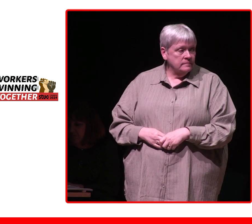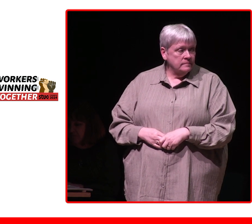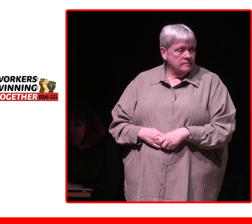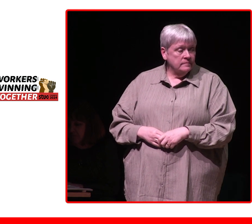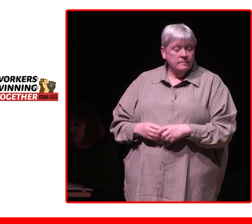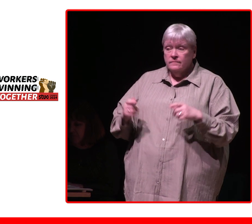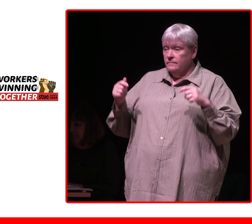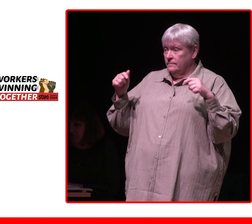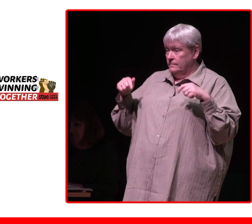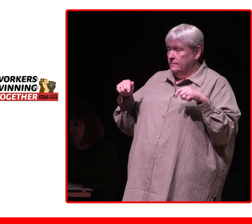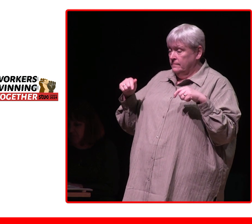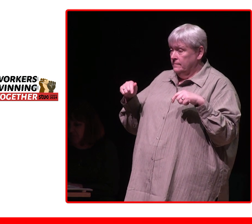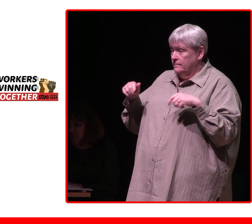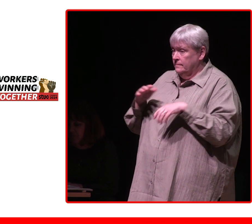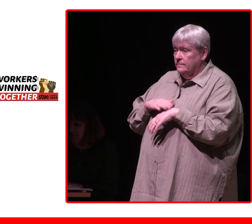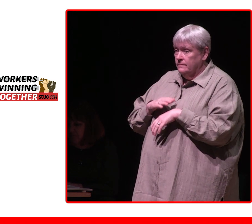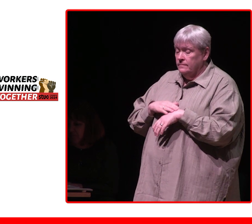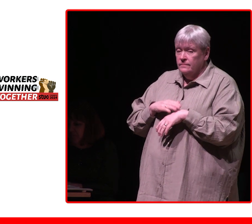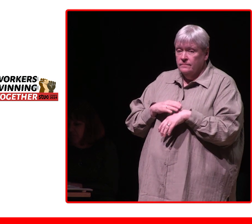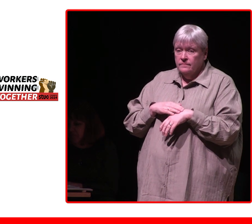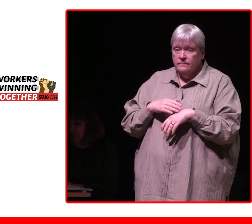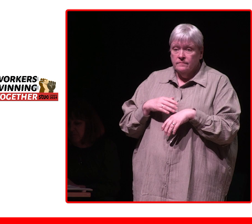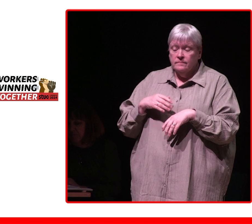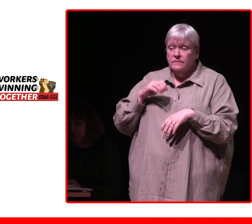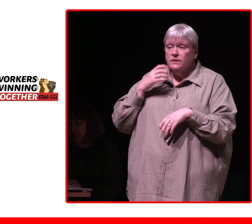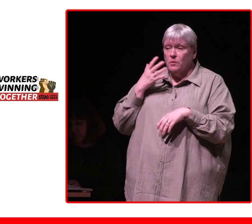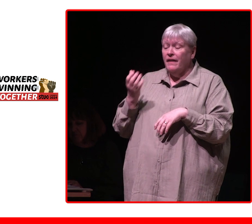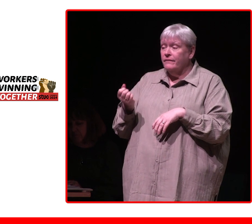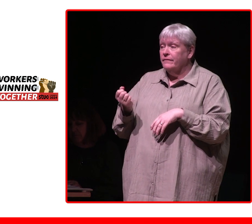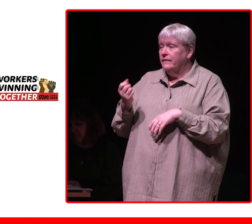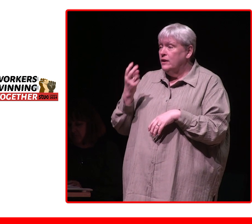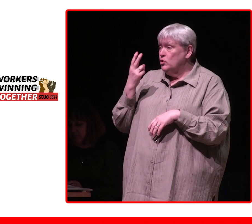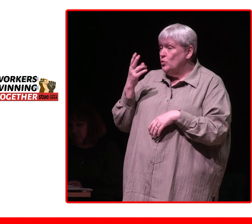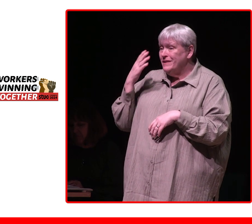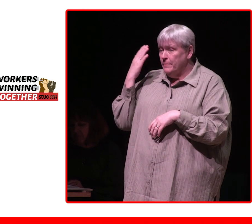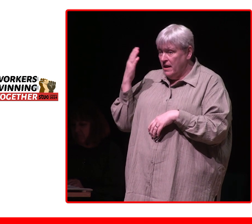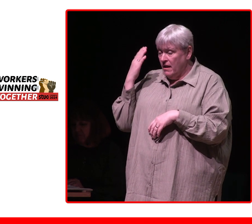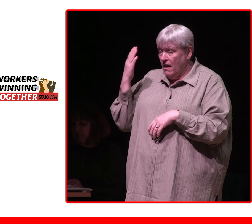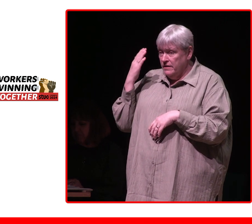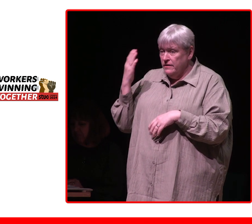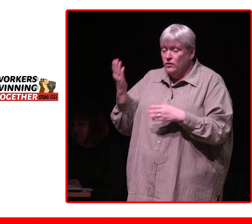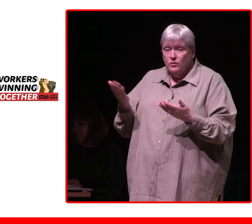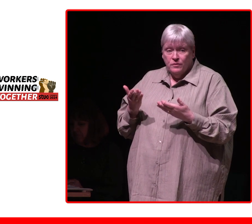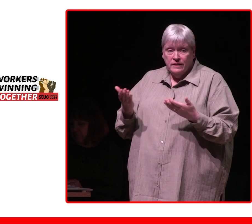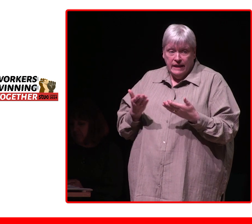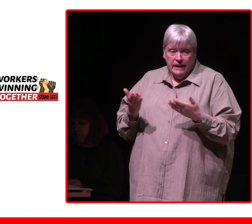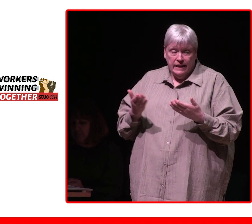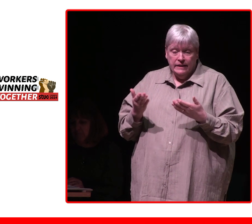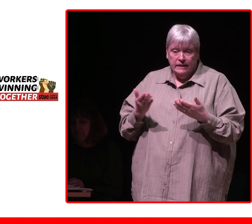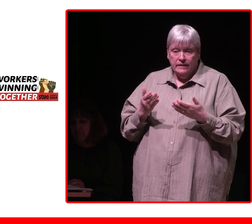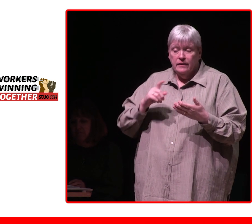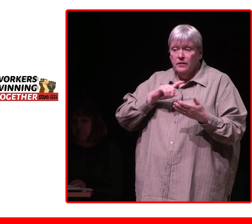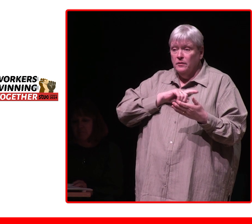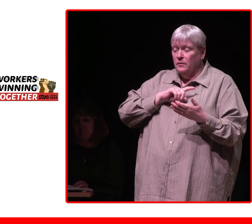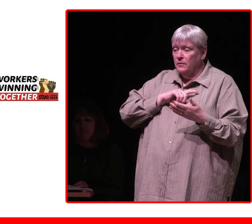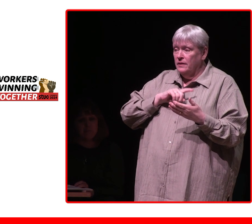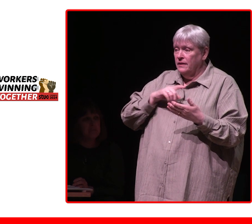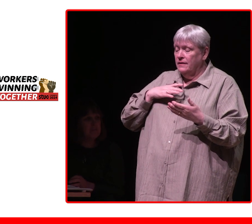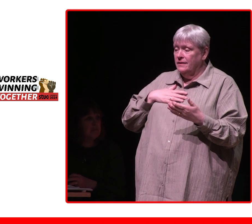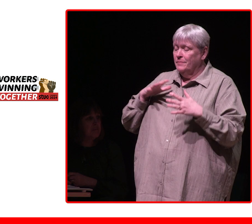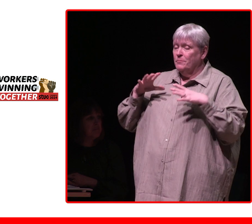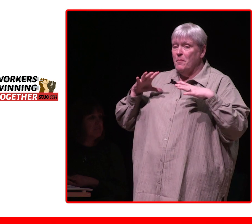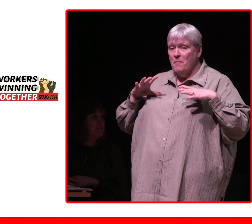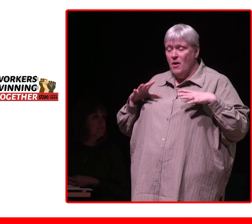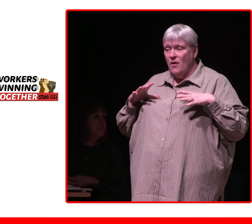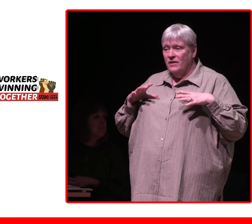In this session, we will have two speakers today. The reason for my pause there is that